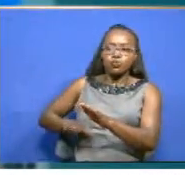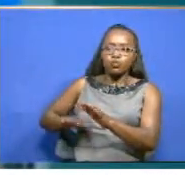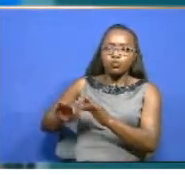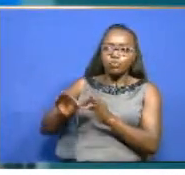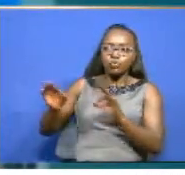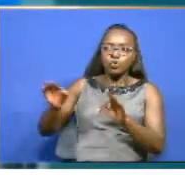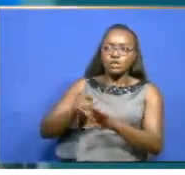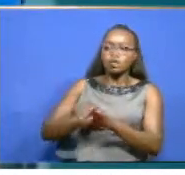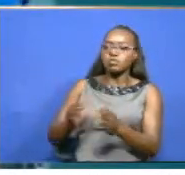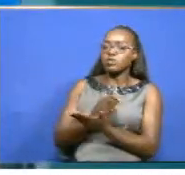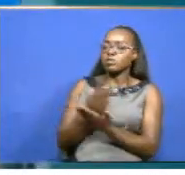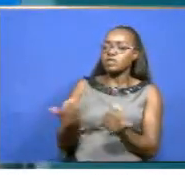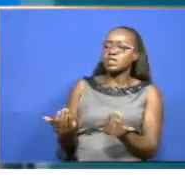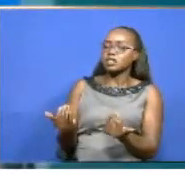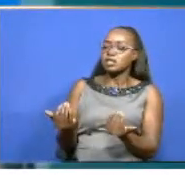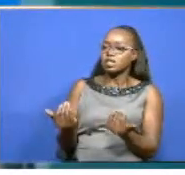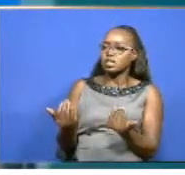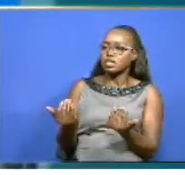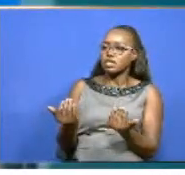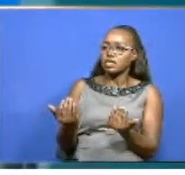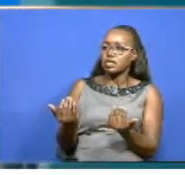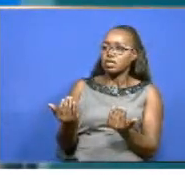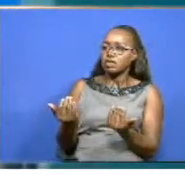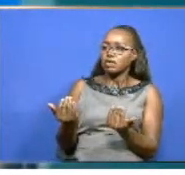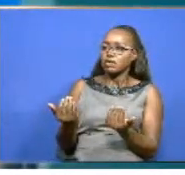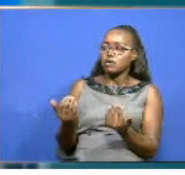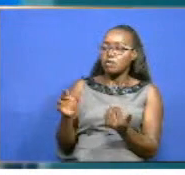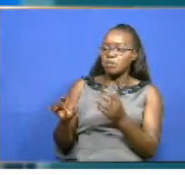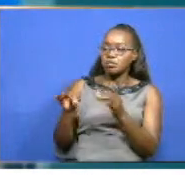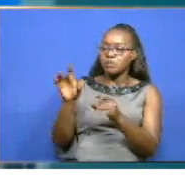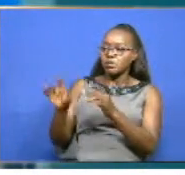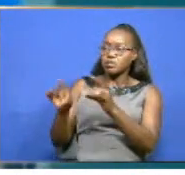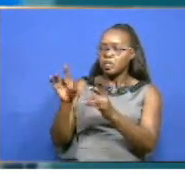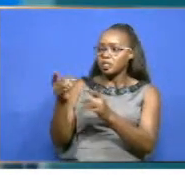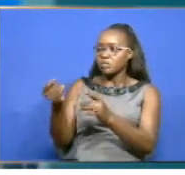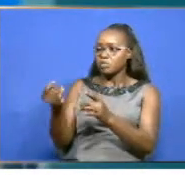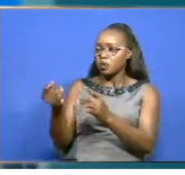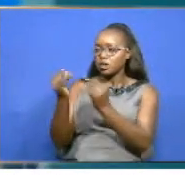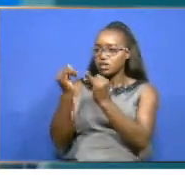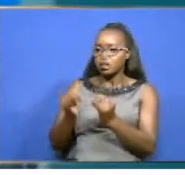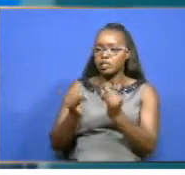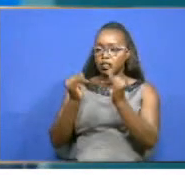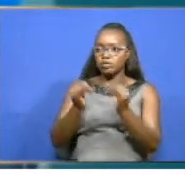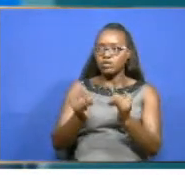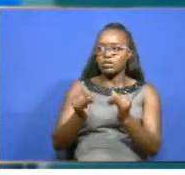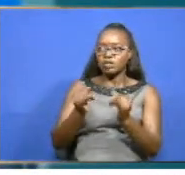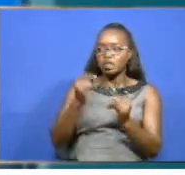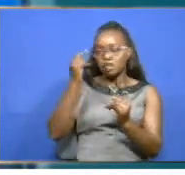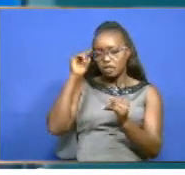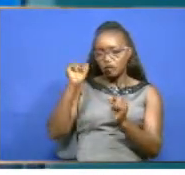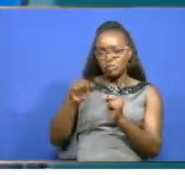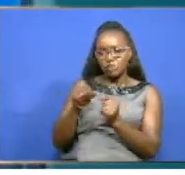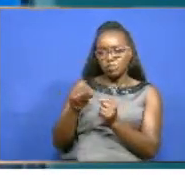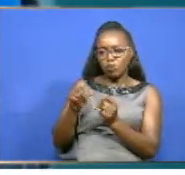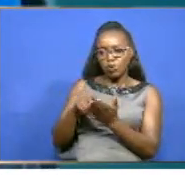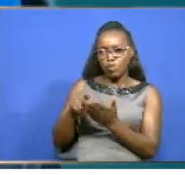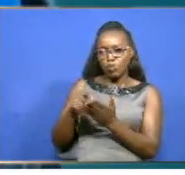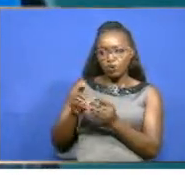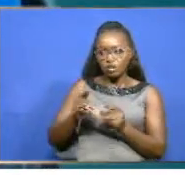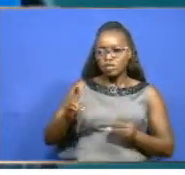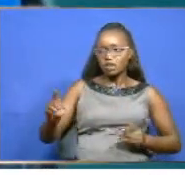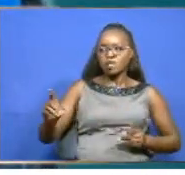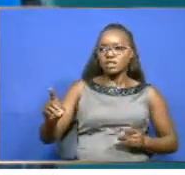are some things that may pick up a few individuals to think categorically. Can I walk a distance? Can I walk even